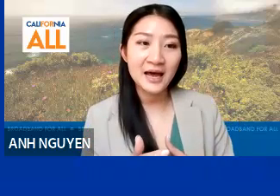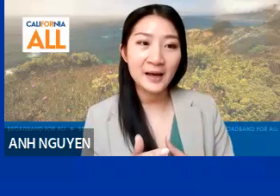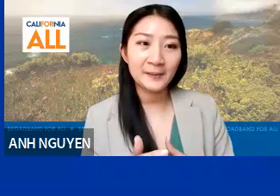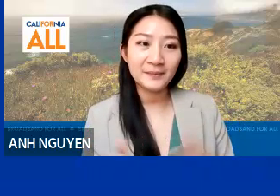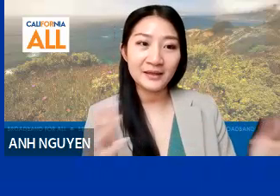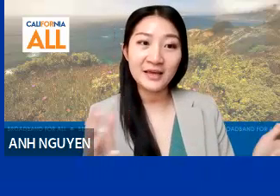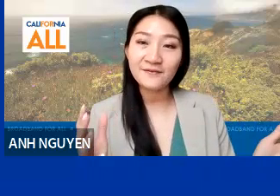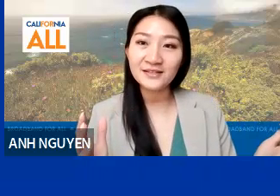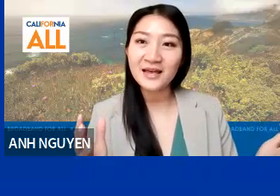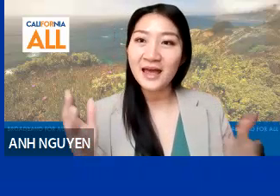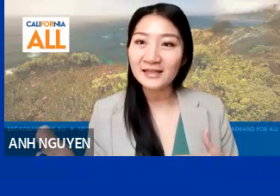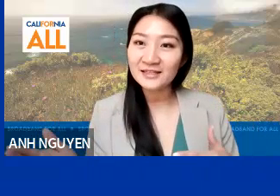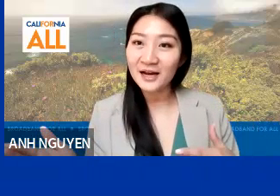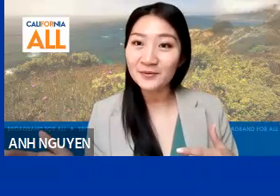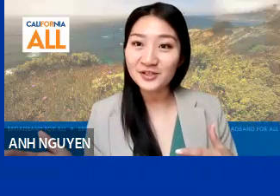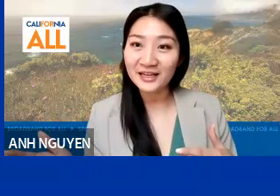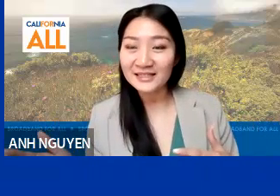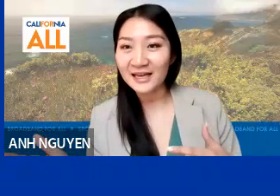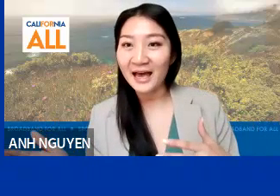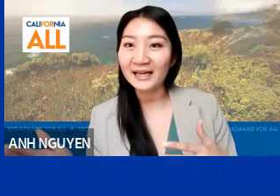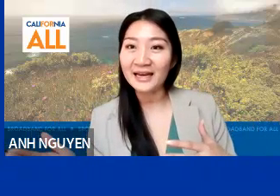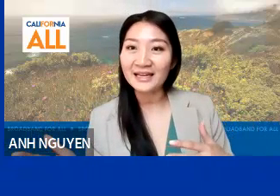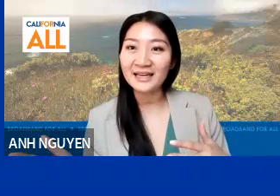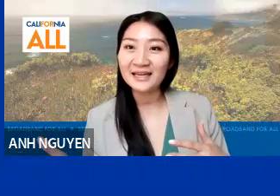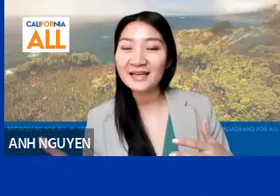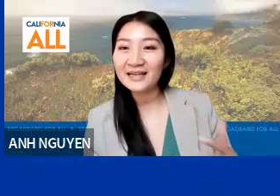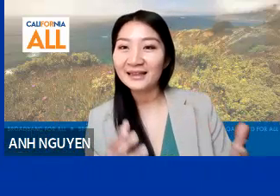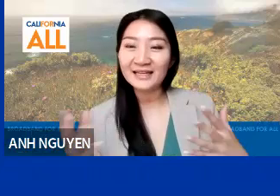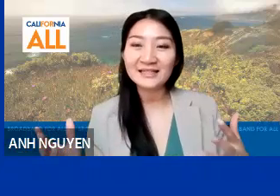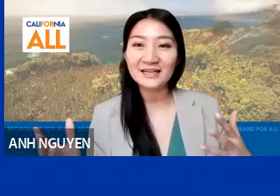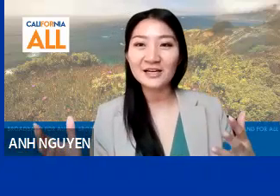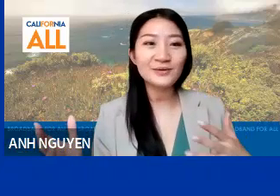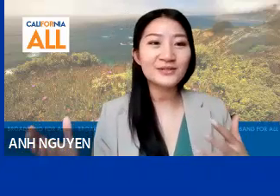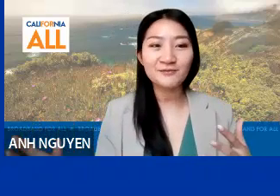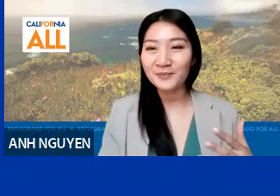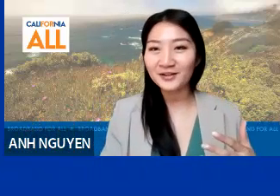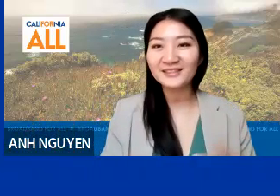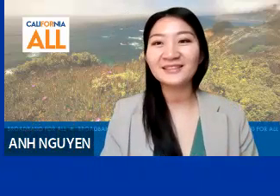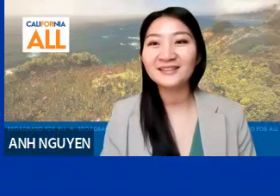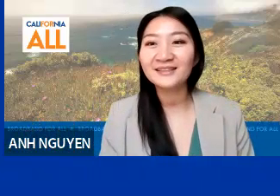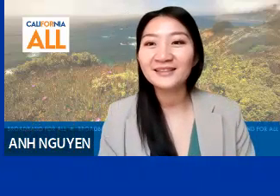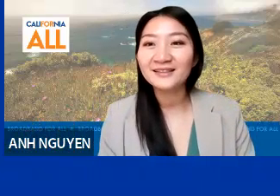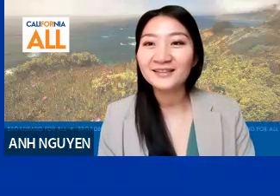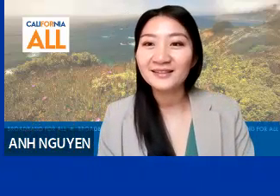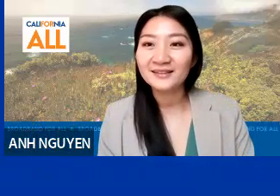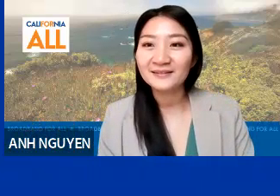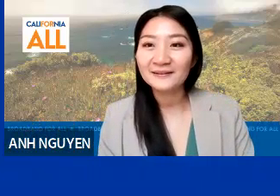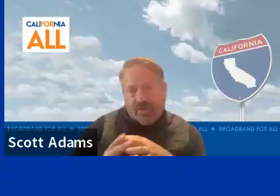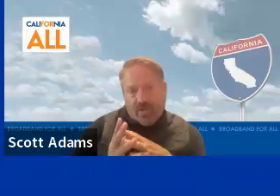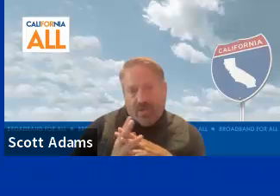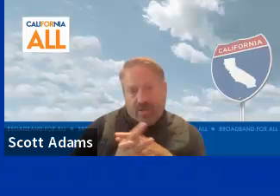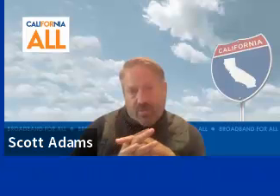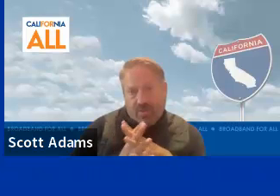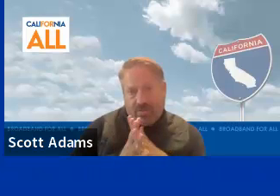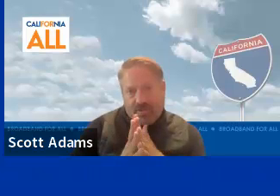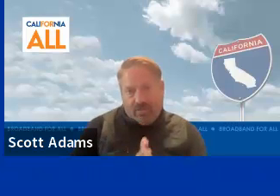at in the office. And Scott, would you like to add any last conclusion remarks? No,